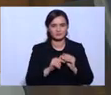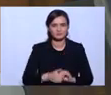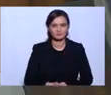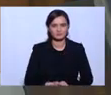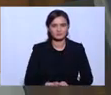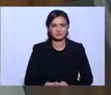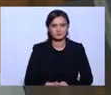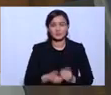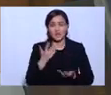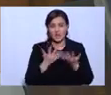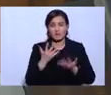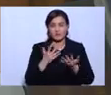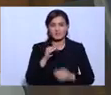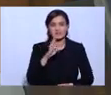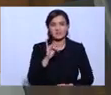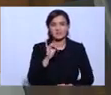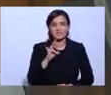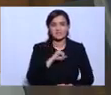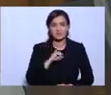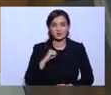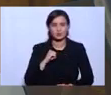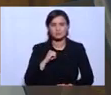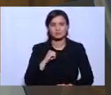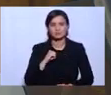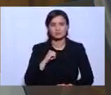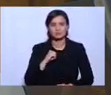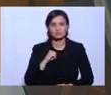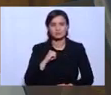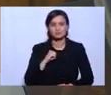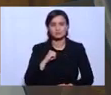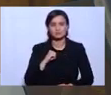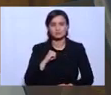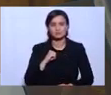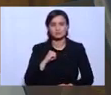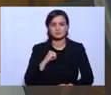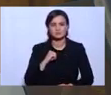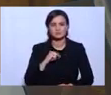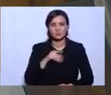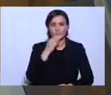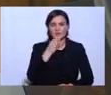Perhaps Twain is leaving him there as a universal symbol for